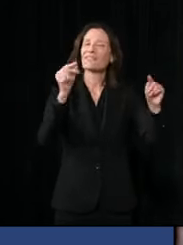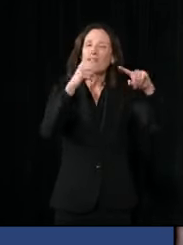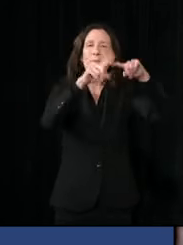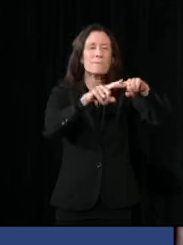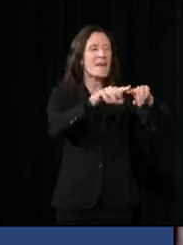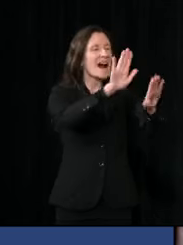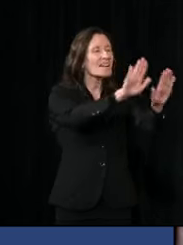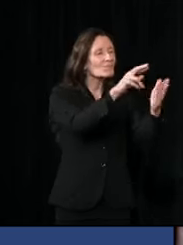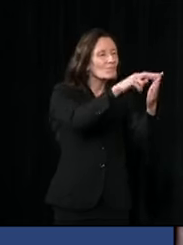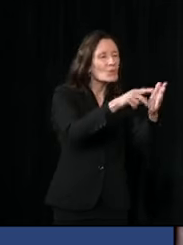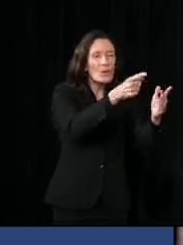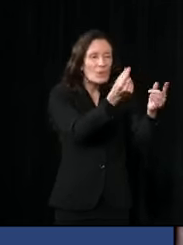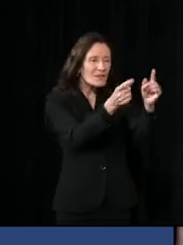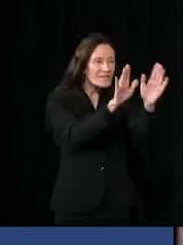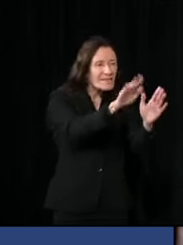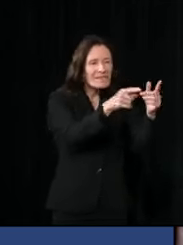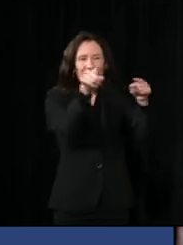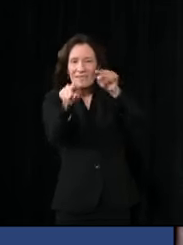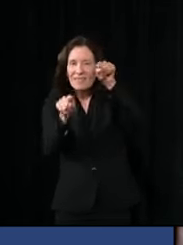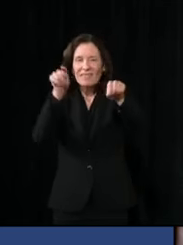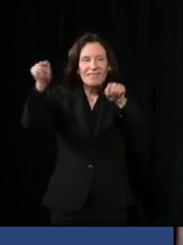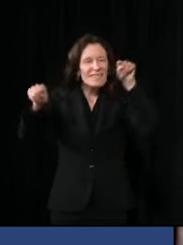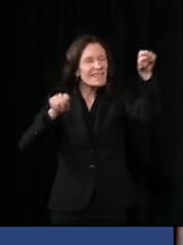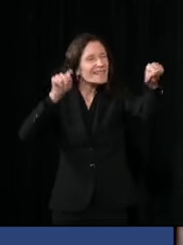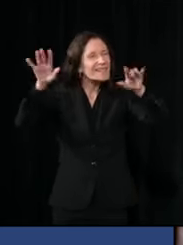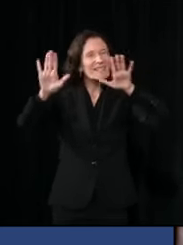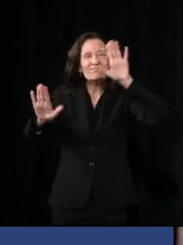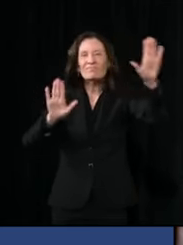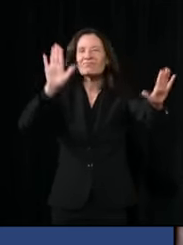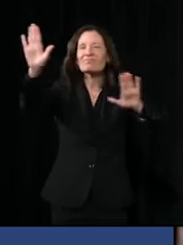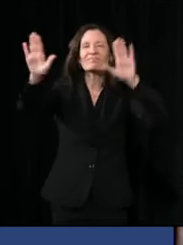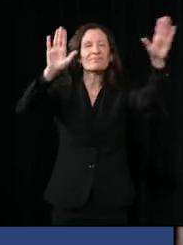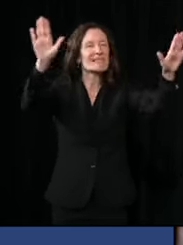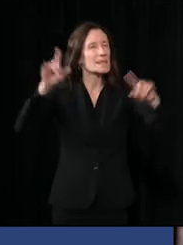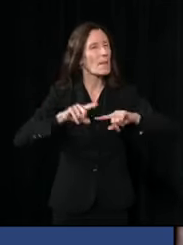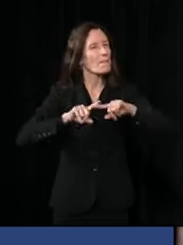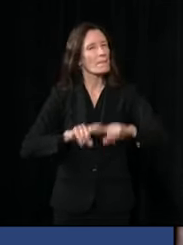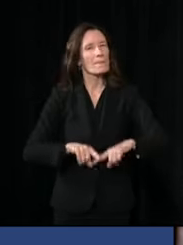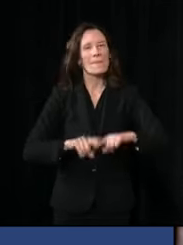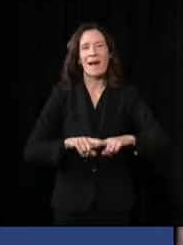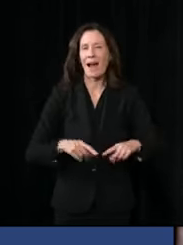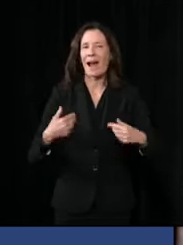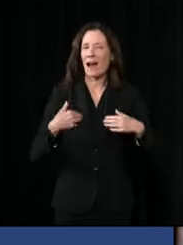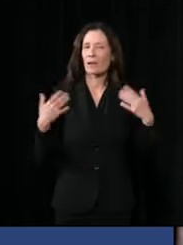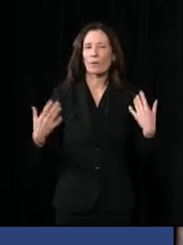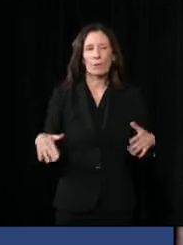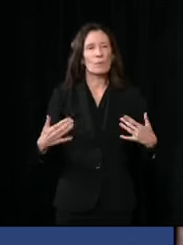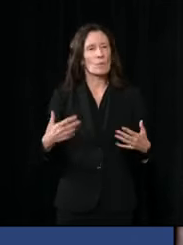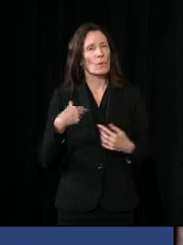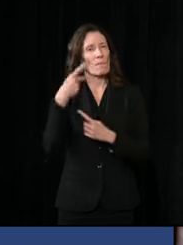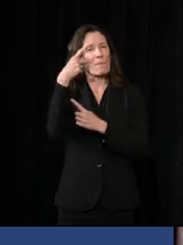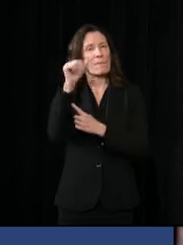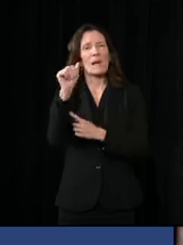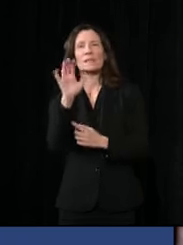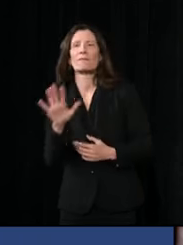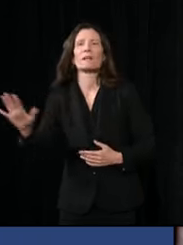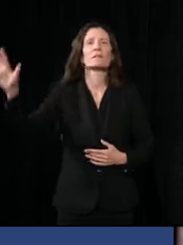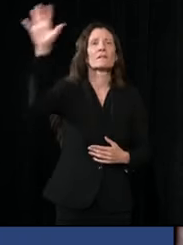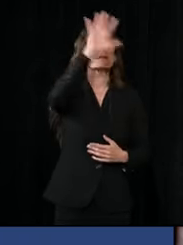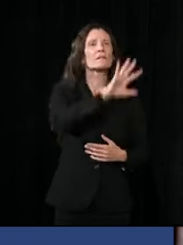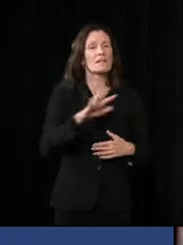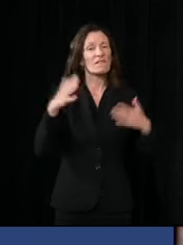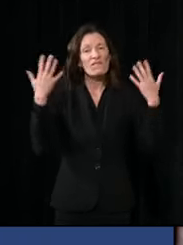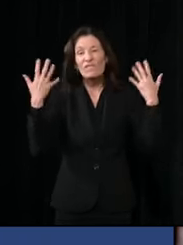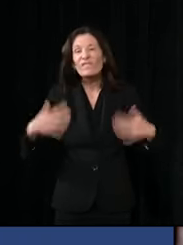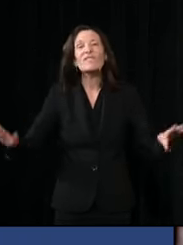plan to increase wages for all Pennsylvanians, to enact better worker protections, expand paid sick leave